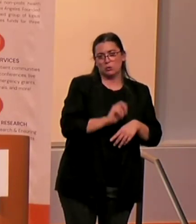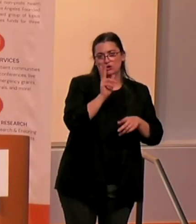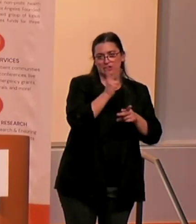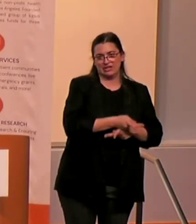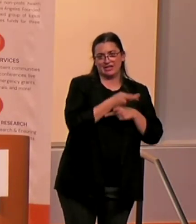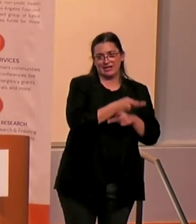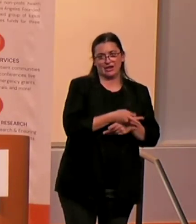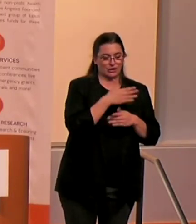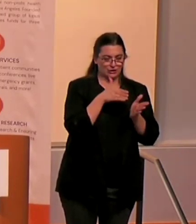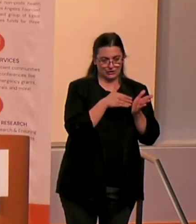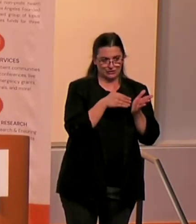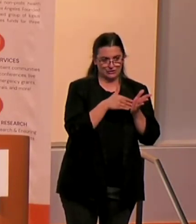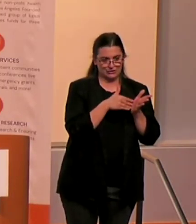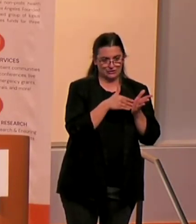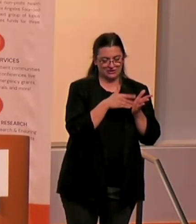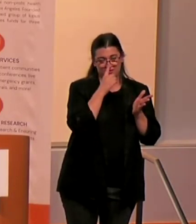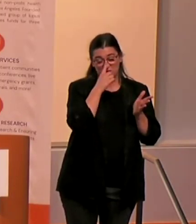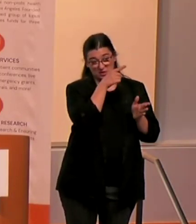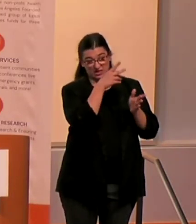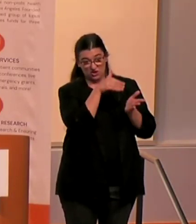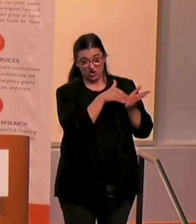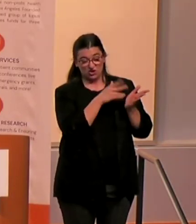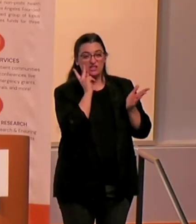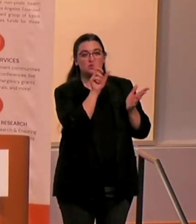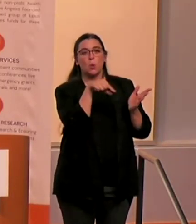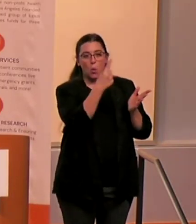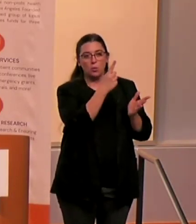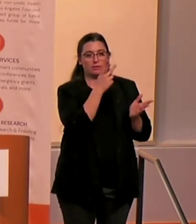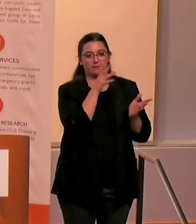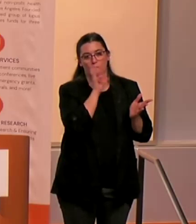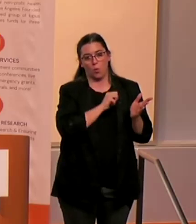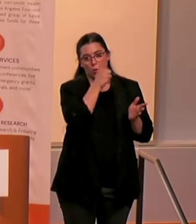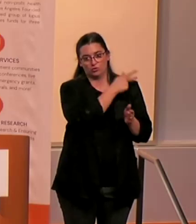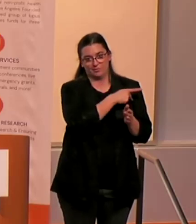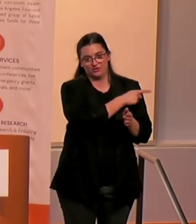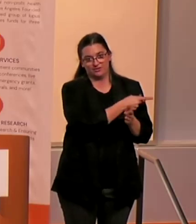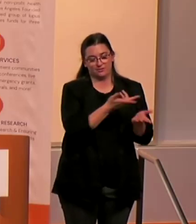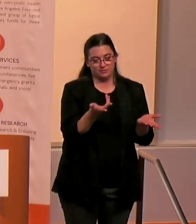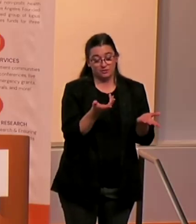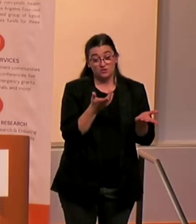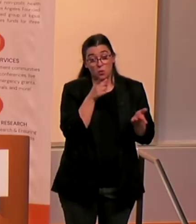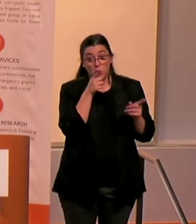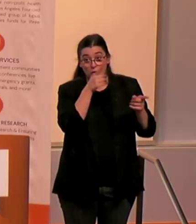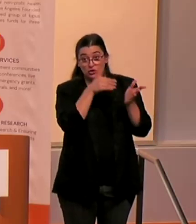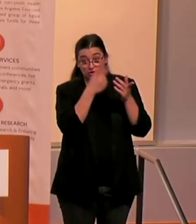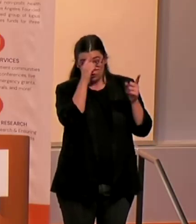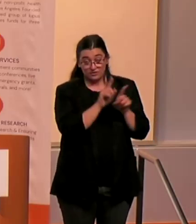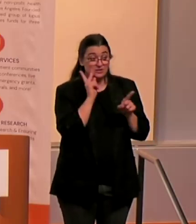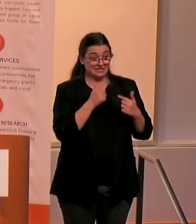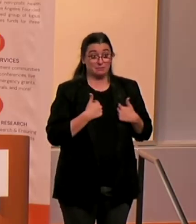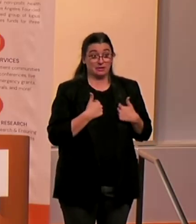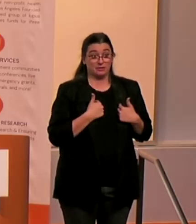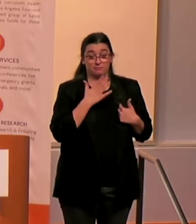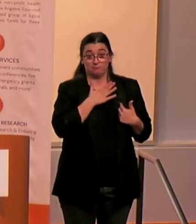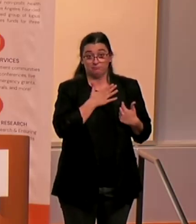patients. He agreed to see us after hours. So once the clinic closed, and he took one look at me, heard